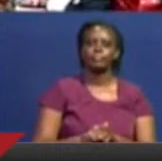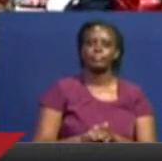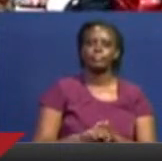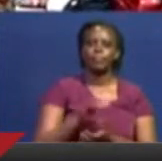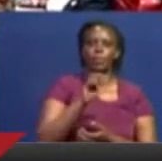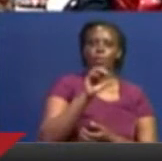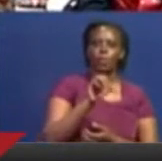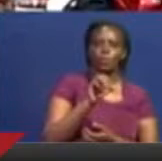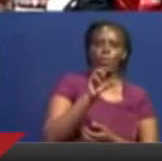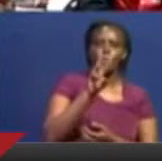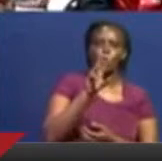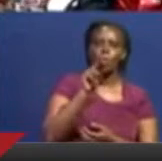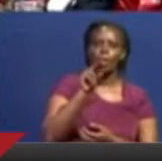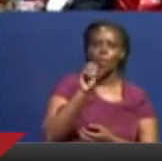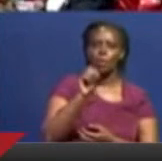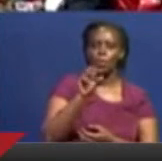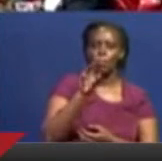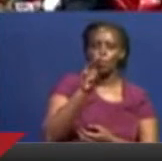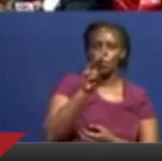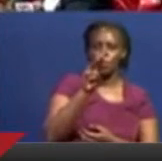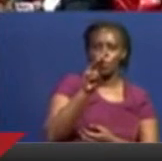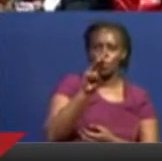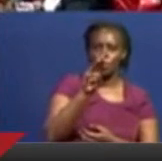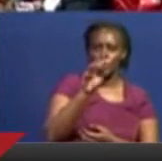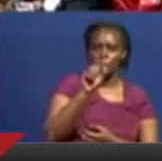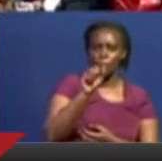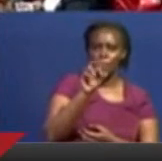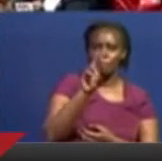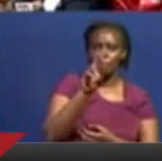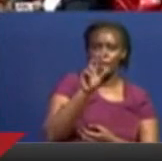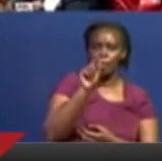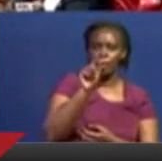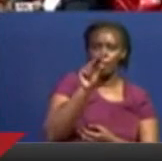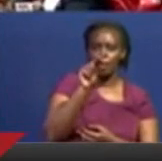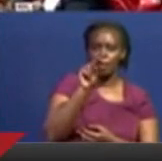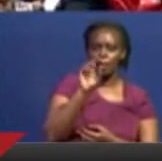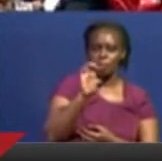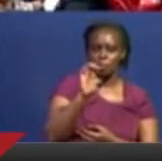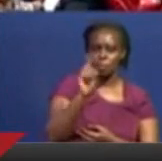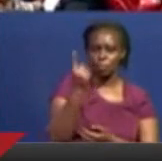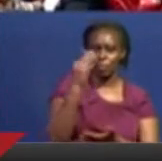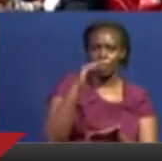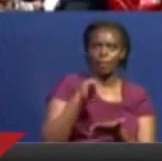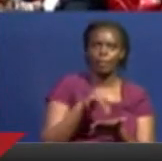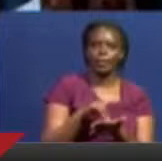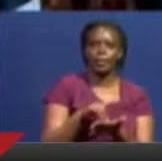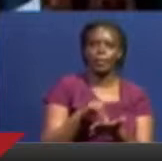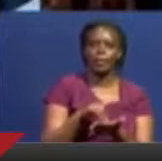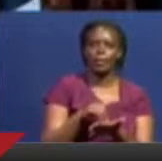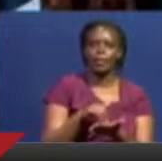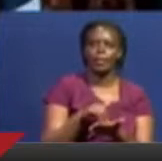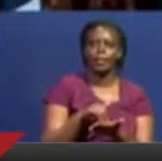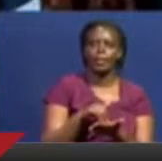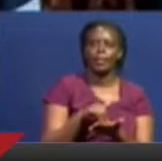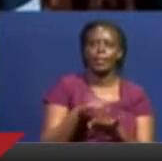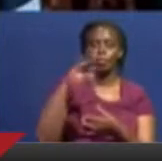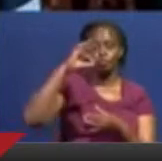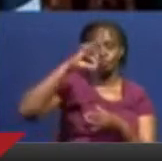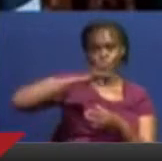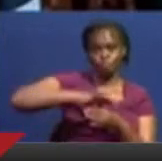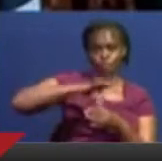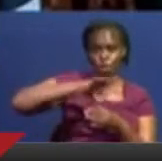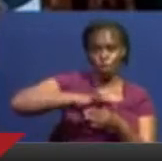We know. Martin. Okay, honorable members, once again, the